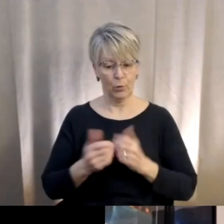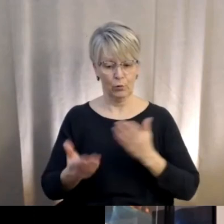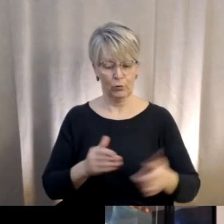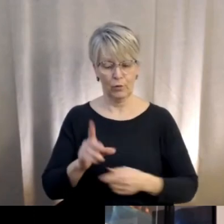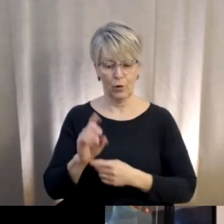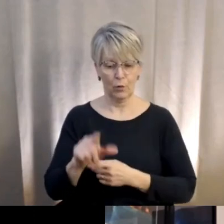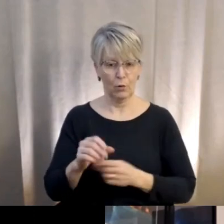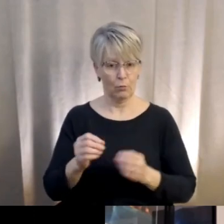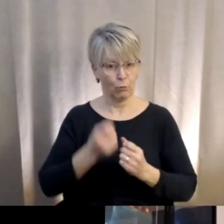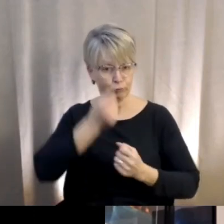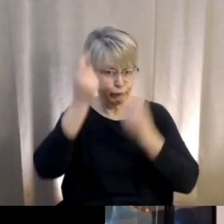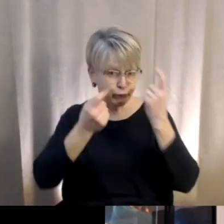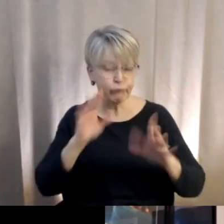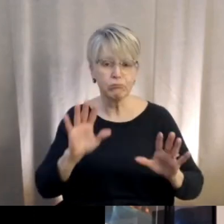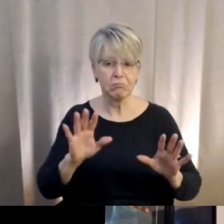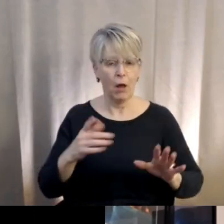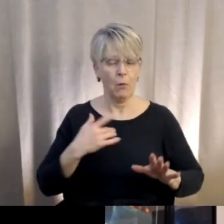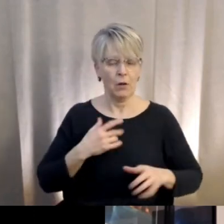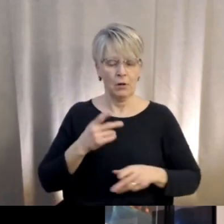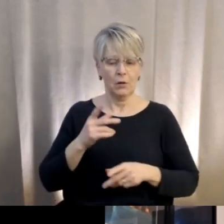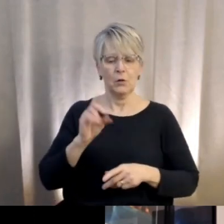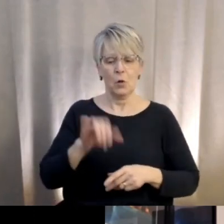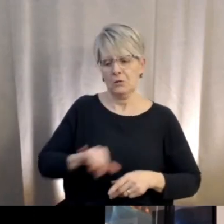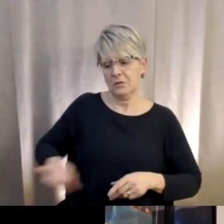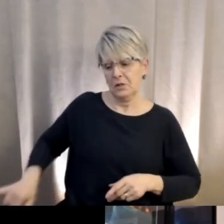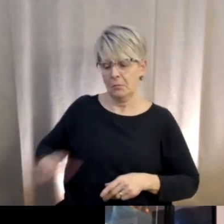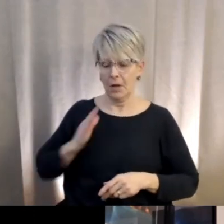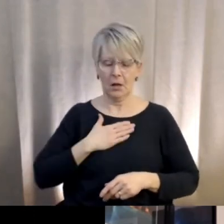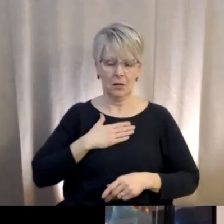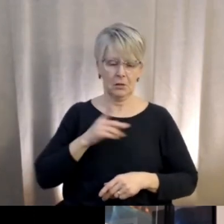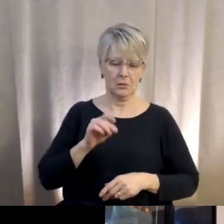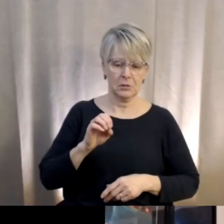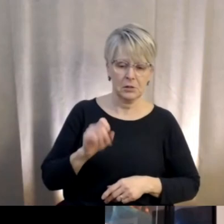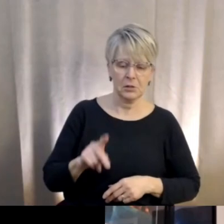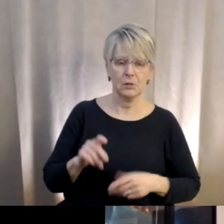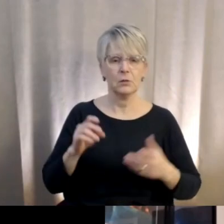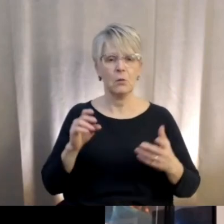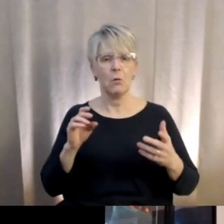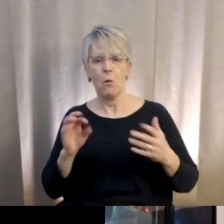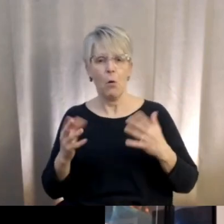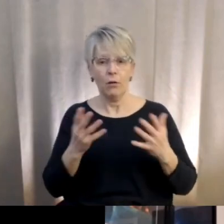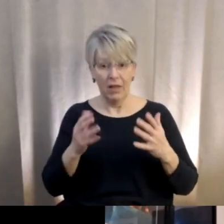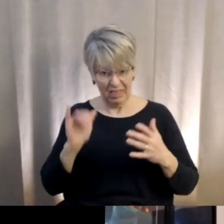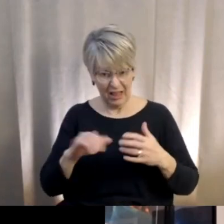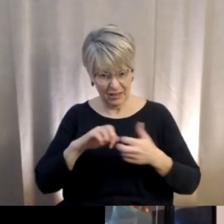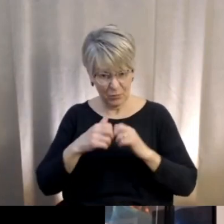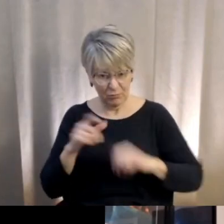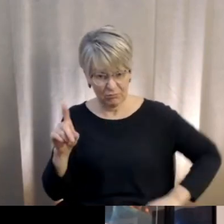understanding? Are they like, okay, we keep our service dog back at our desk, or does this usually become a